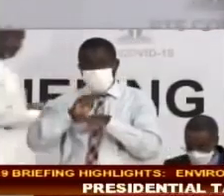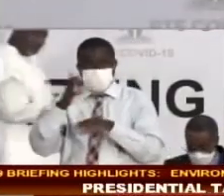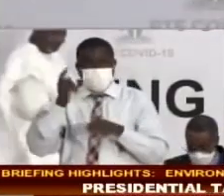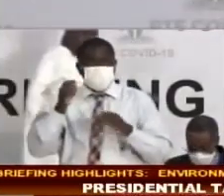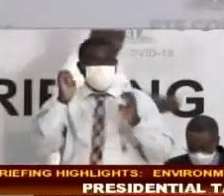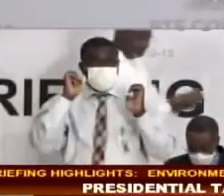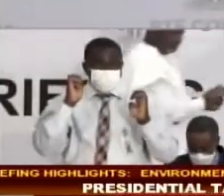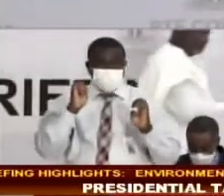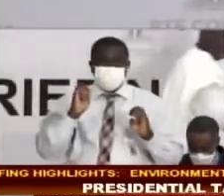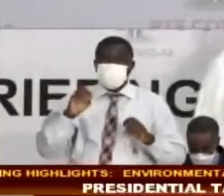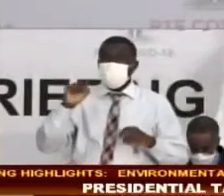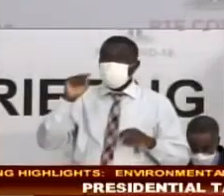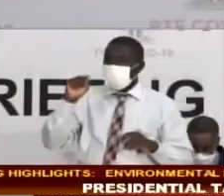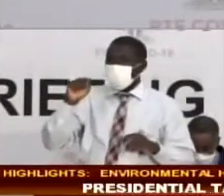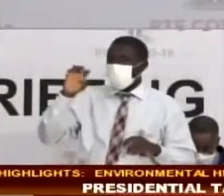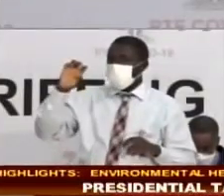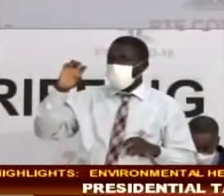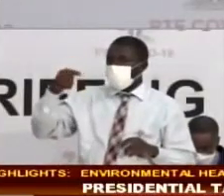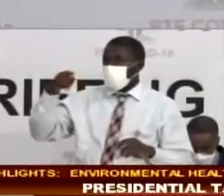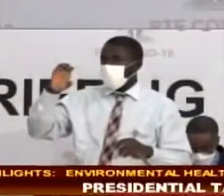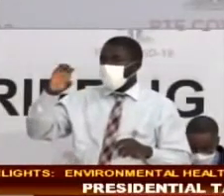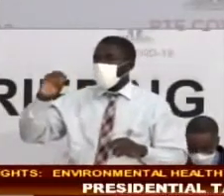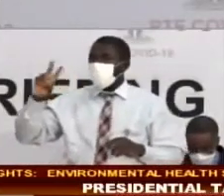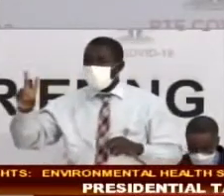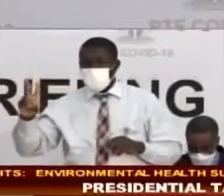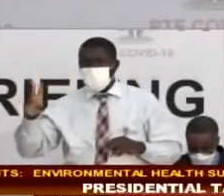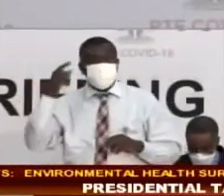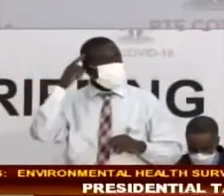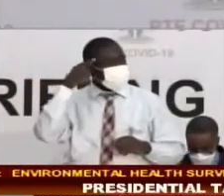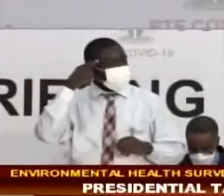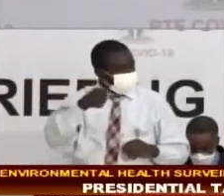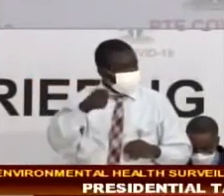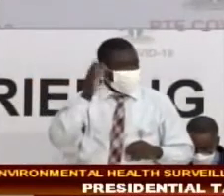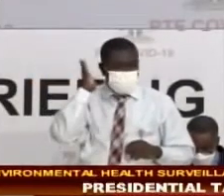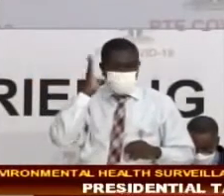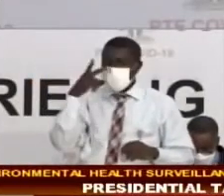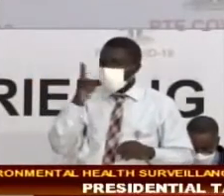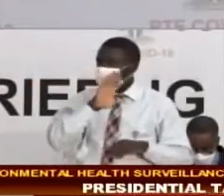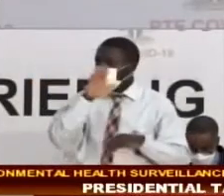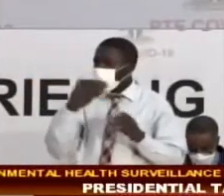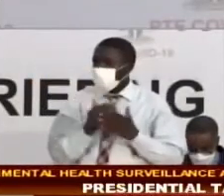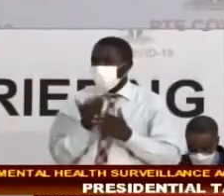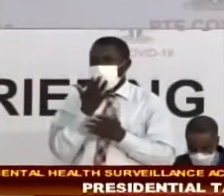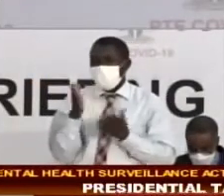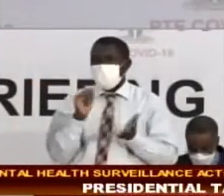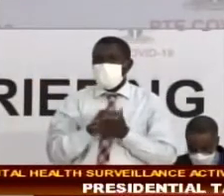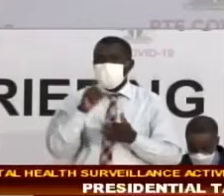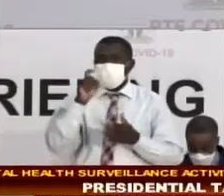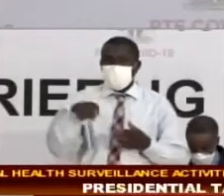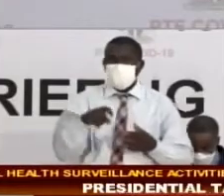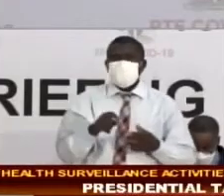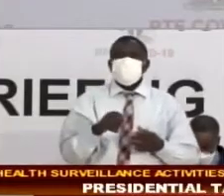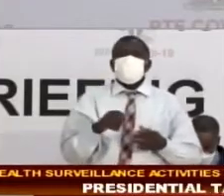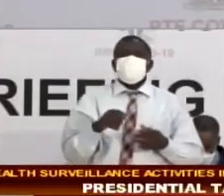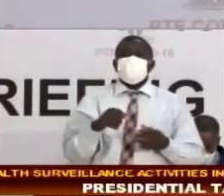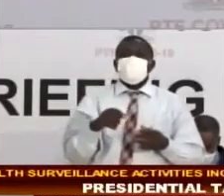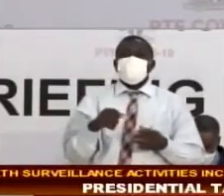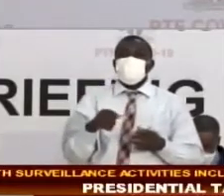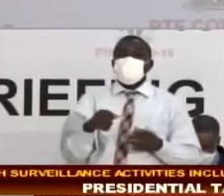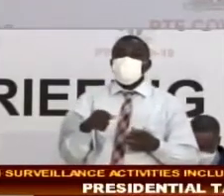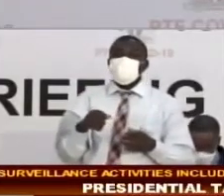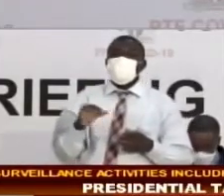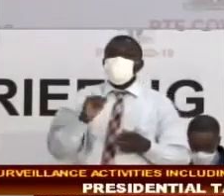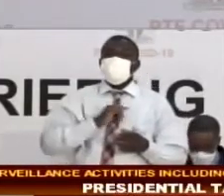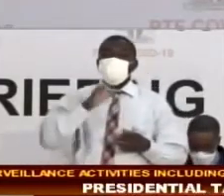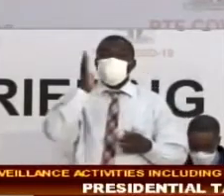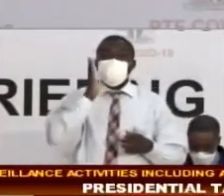ministryofelucation.gov, you will access all the materials that are available to us and what you will need in respect of each of them. I would